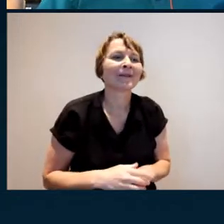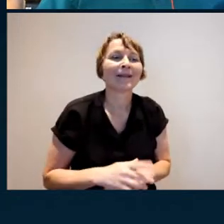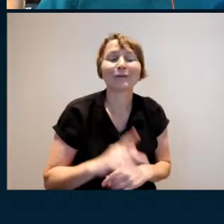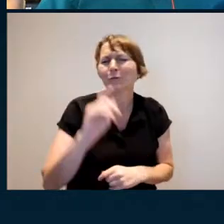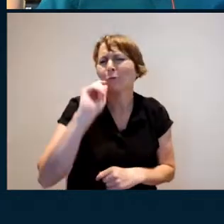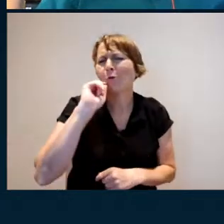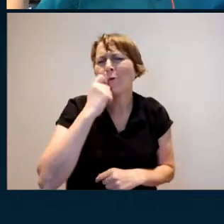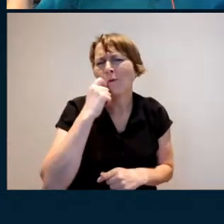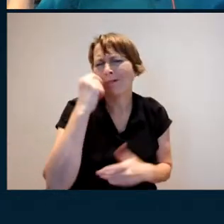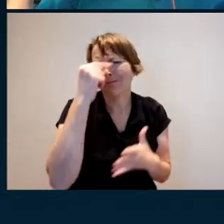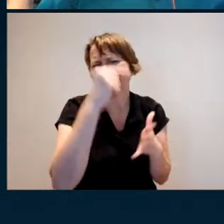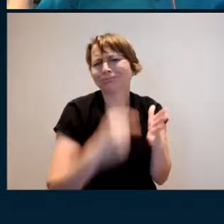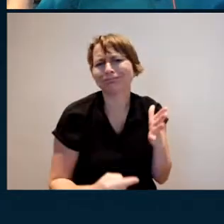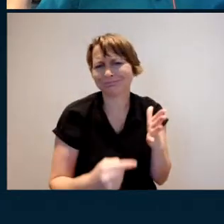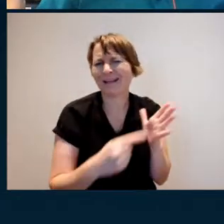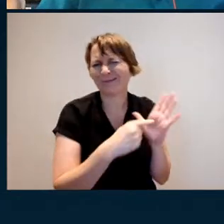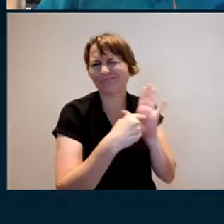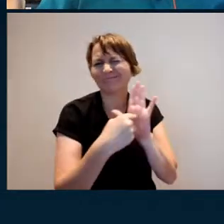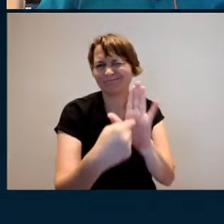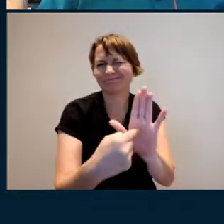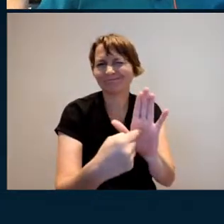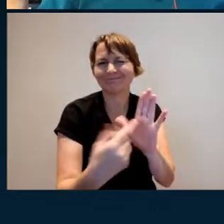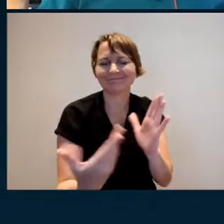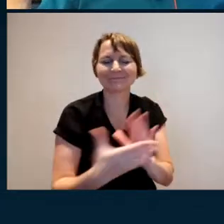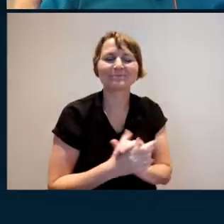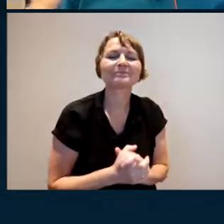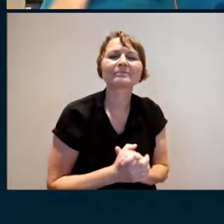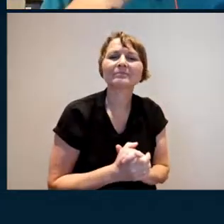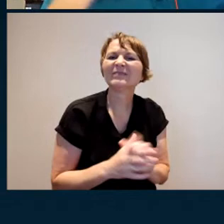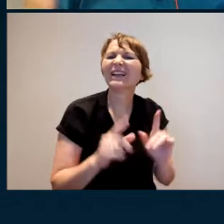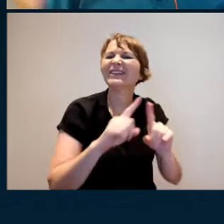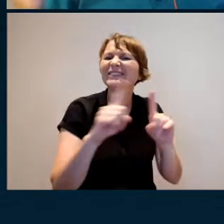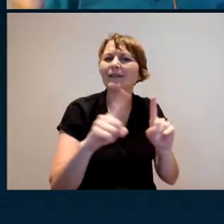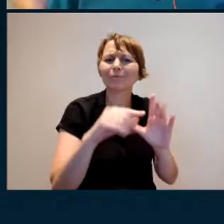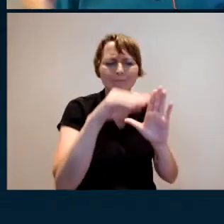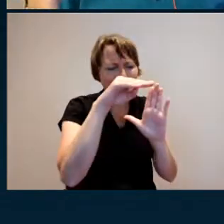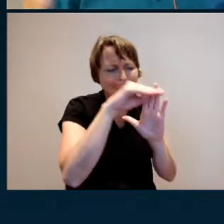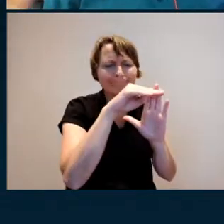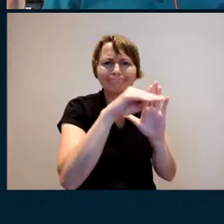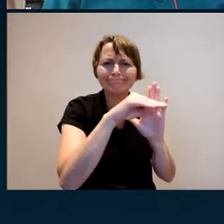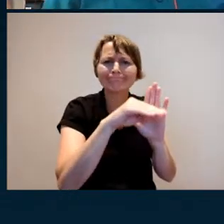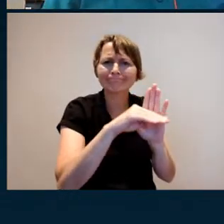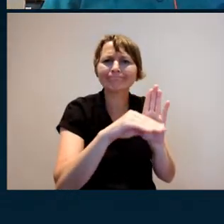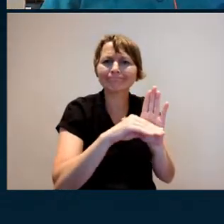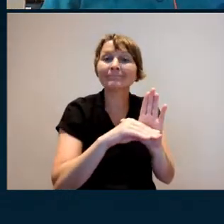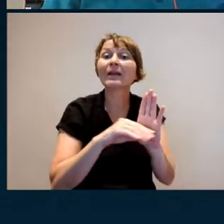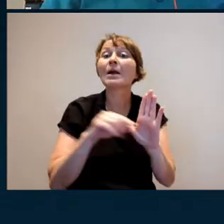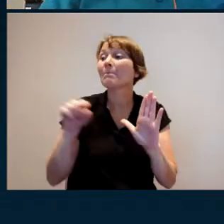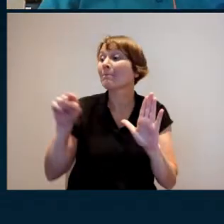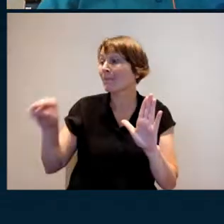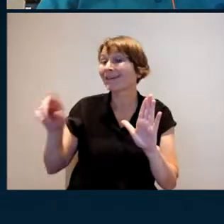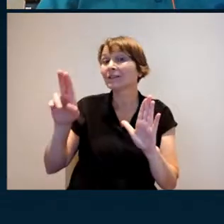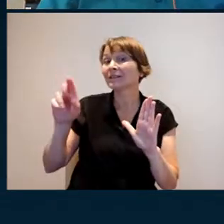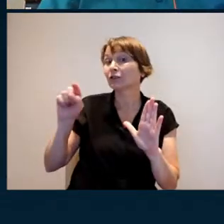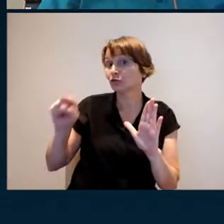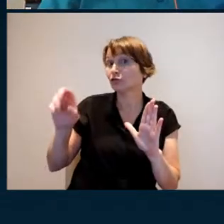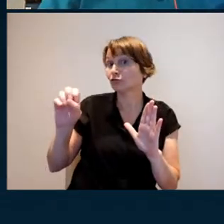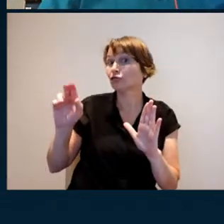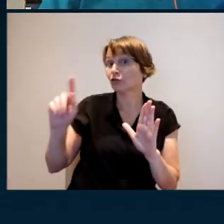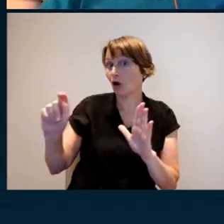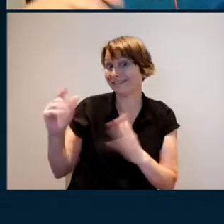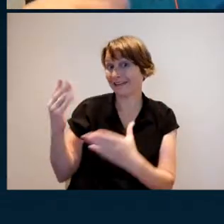this, where using conventions and standard .NET project files and setup of a .NET